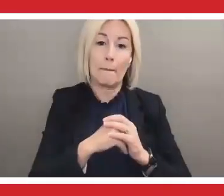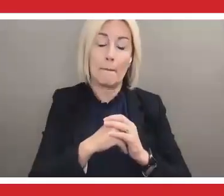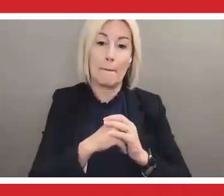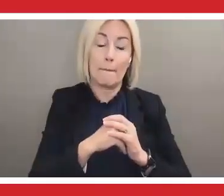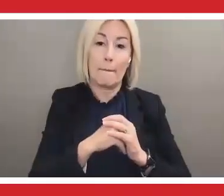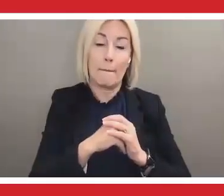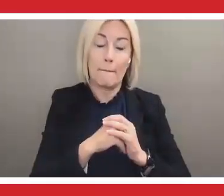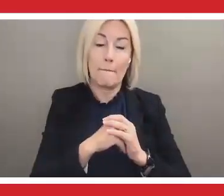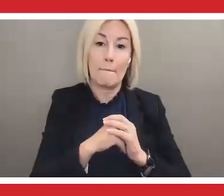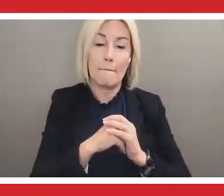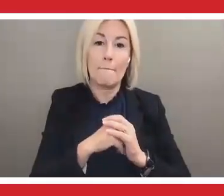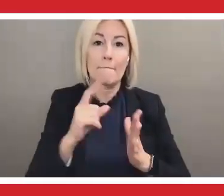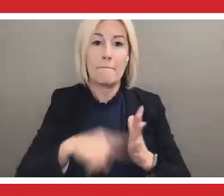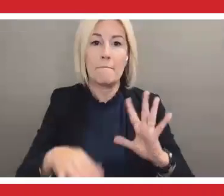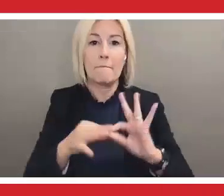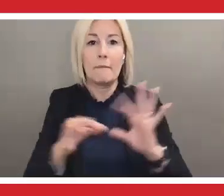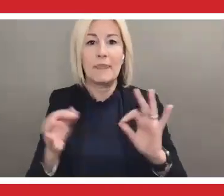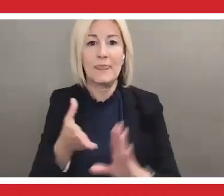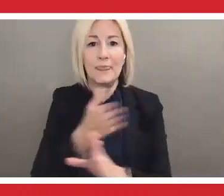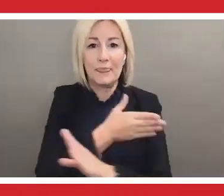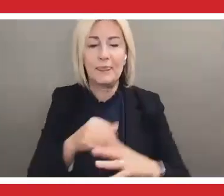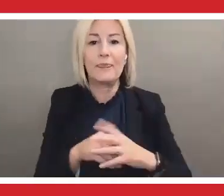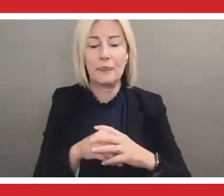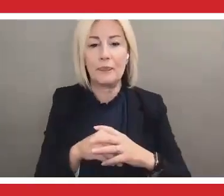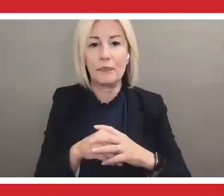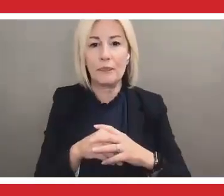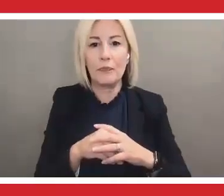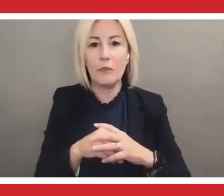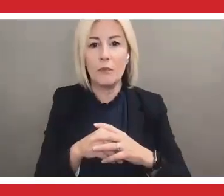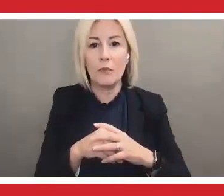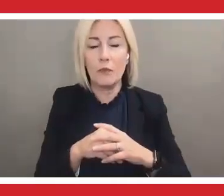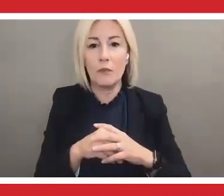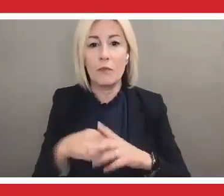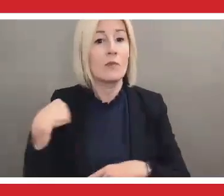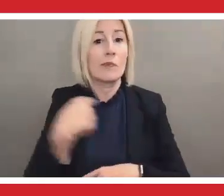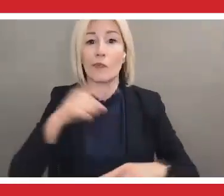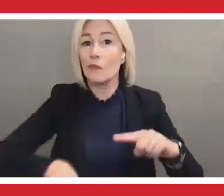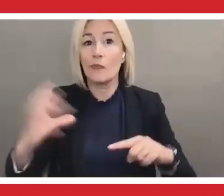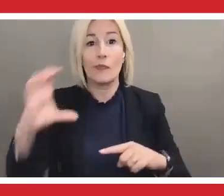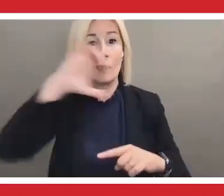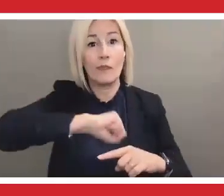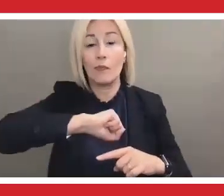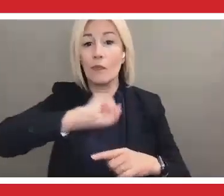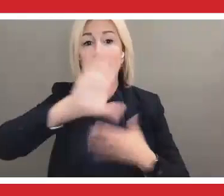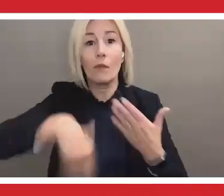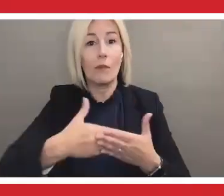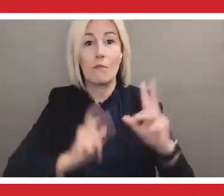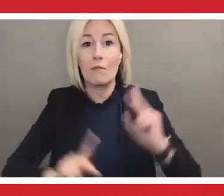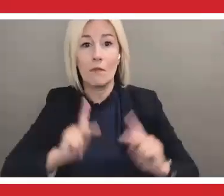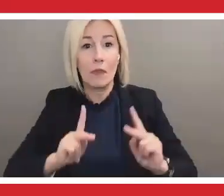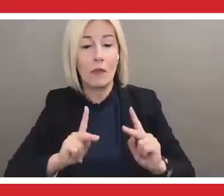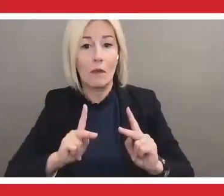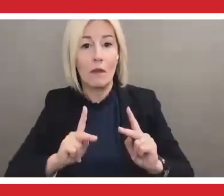what I said before. We cannot assume that all people will be